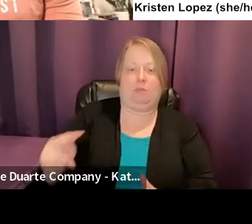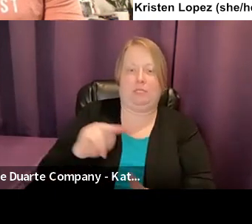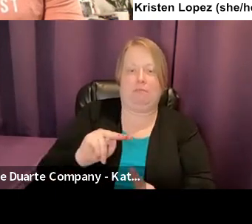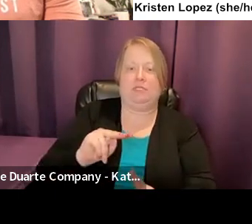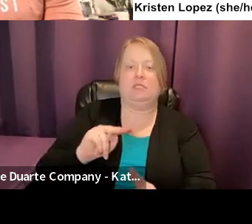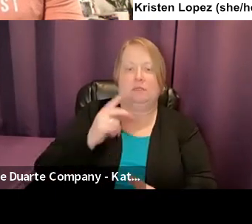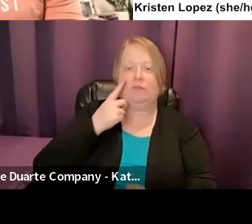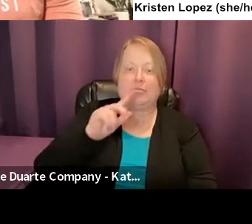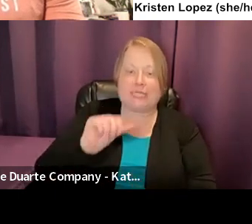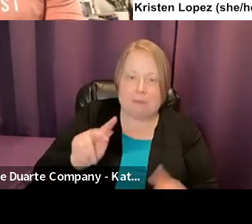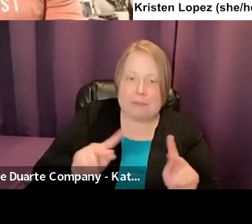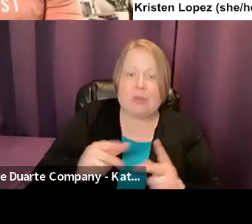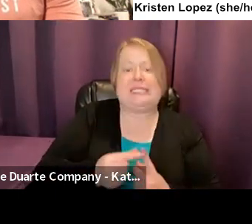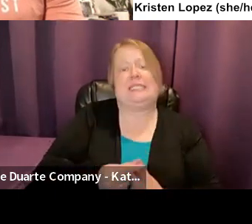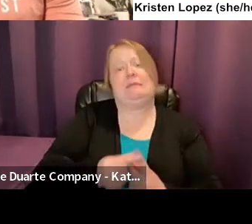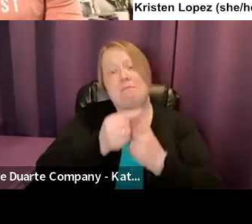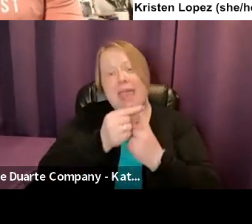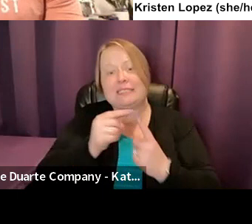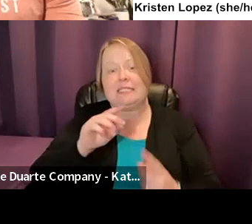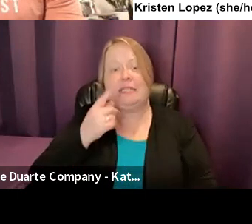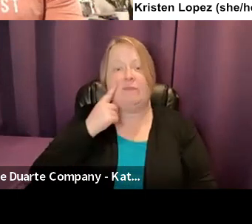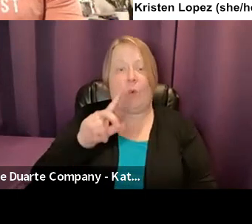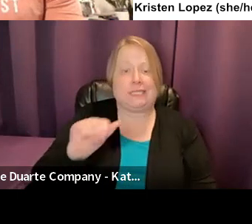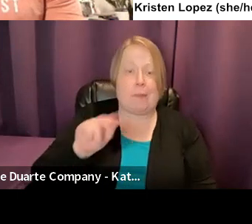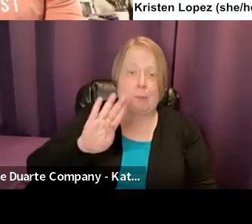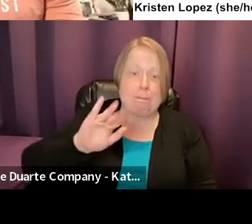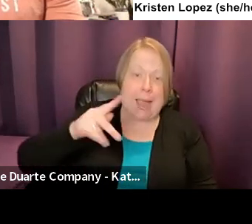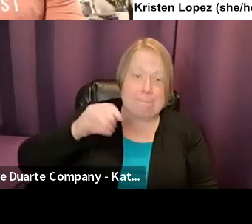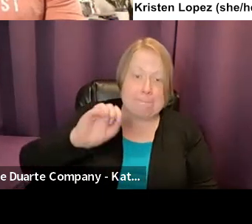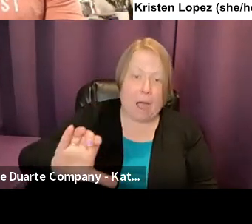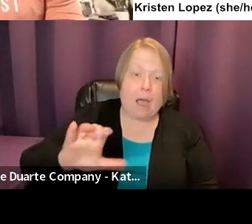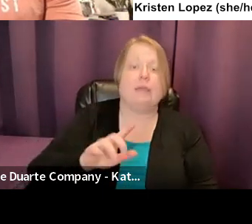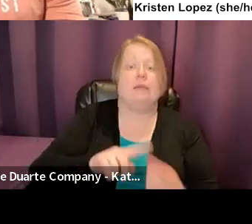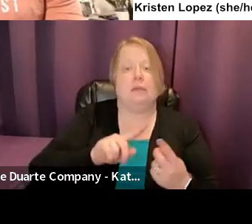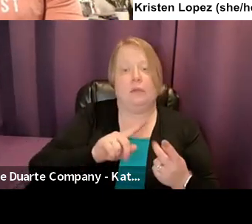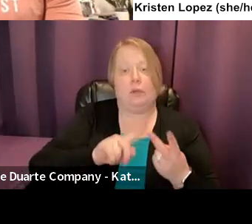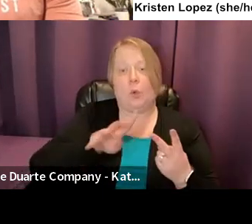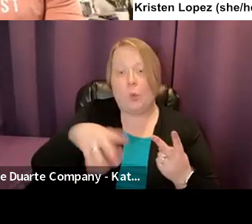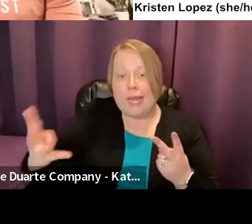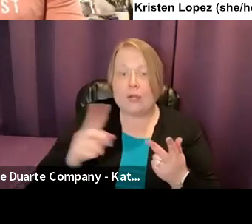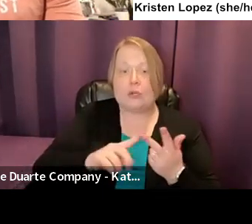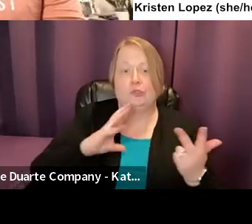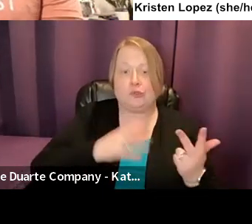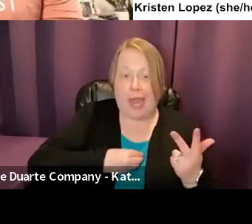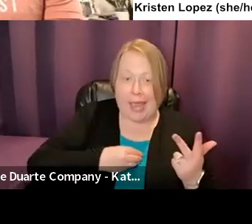people. Can we start this time? I'm going to lob it right back at you, Dominick.